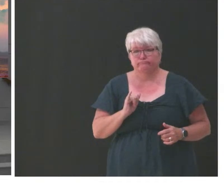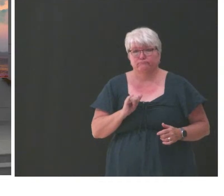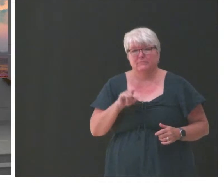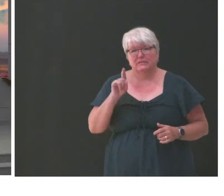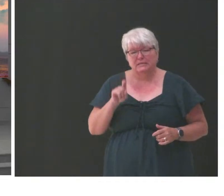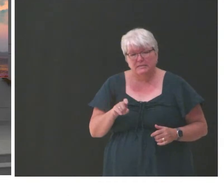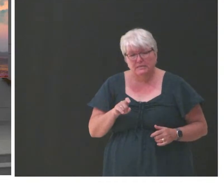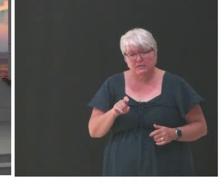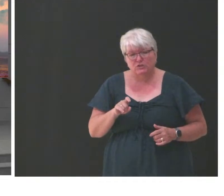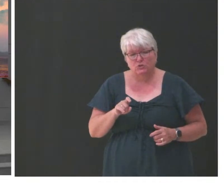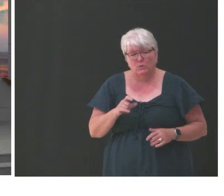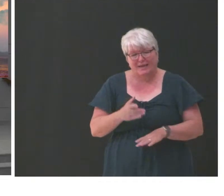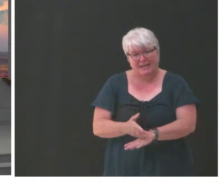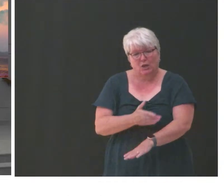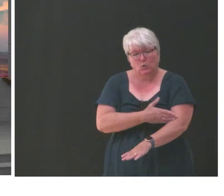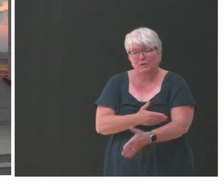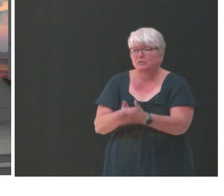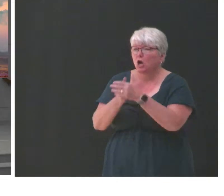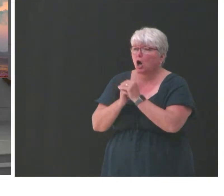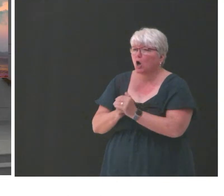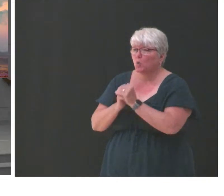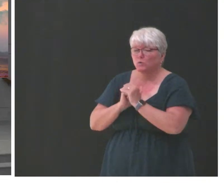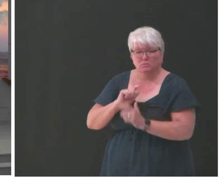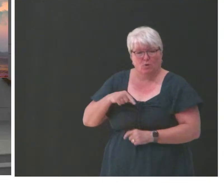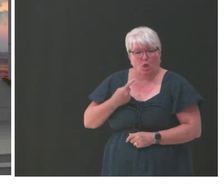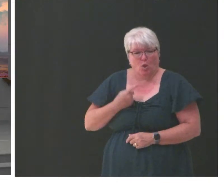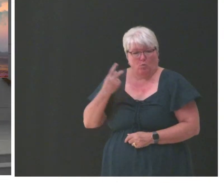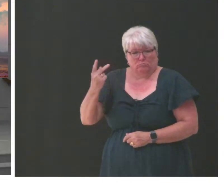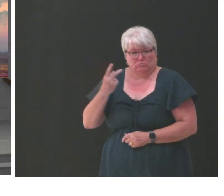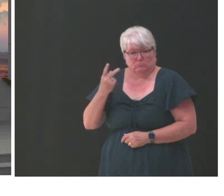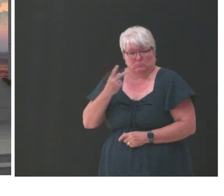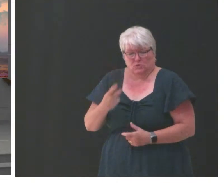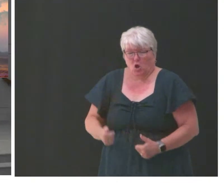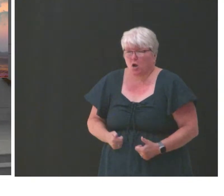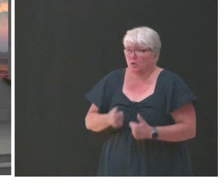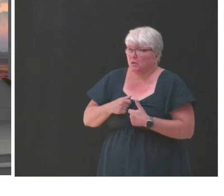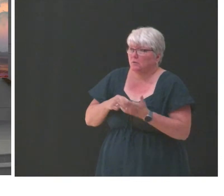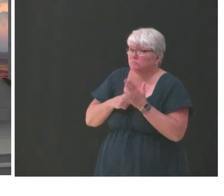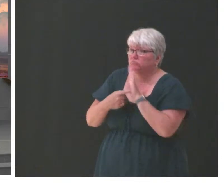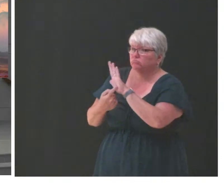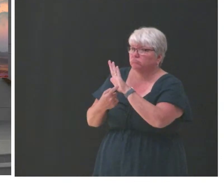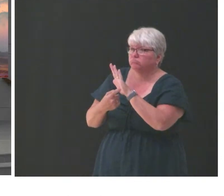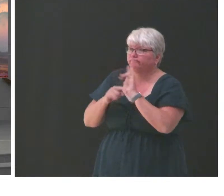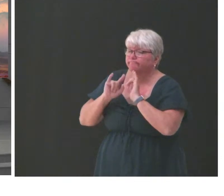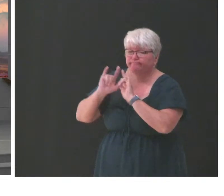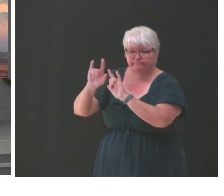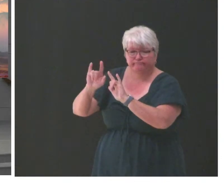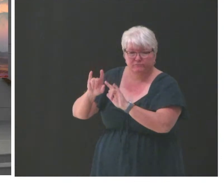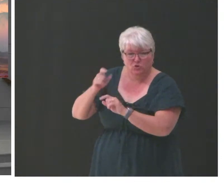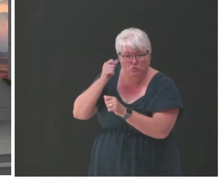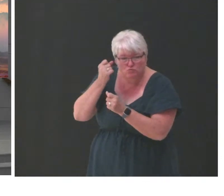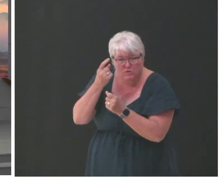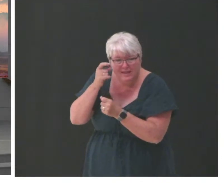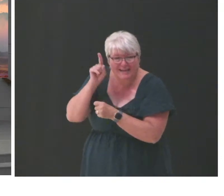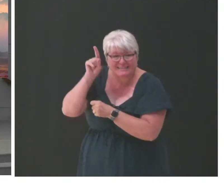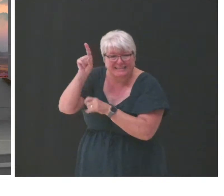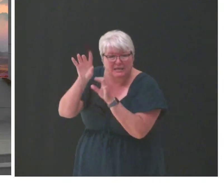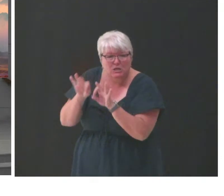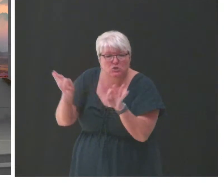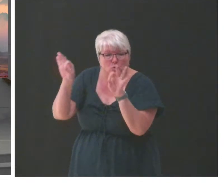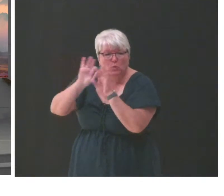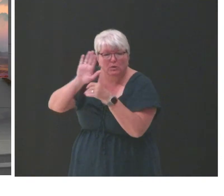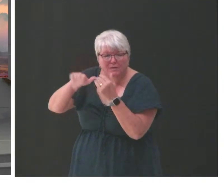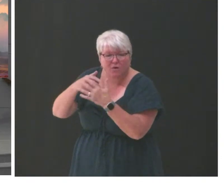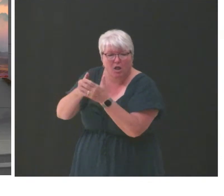need to increase our worship for him and our living for him, to realize that he is the one worthy of all of our